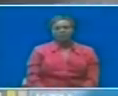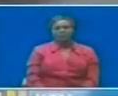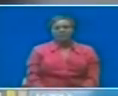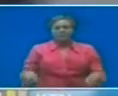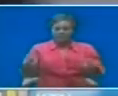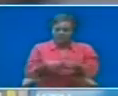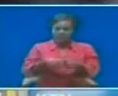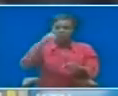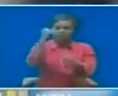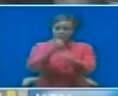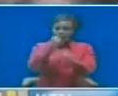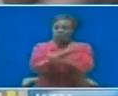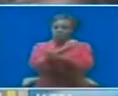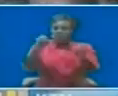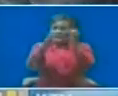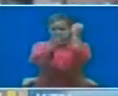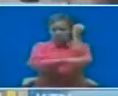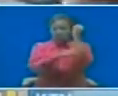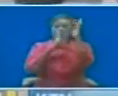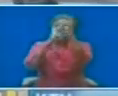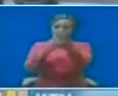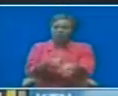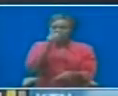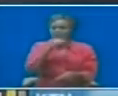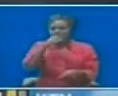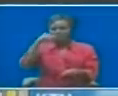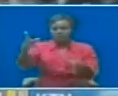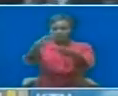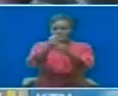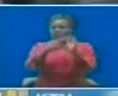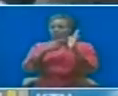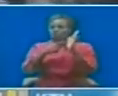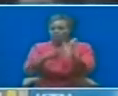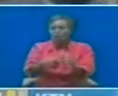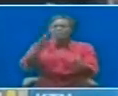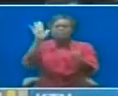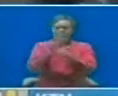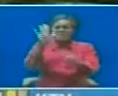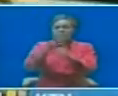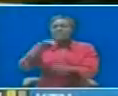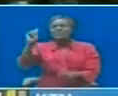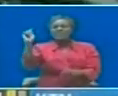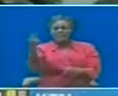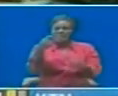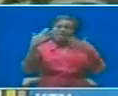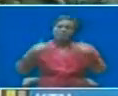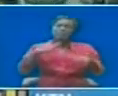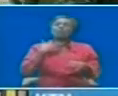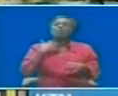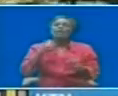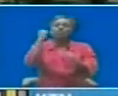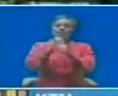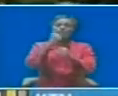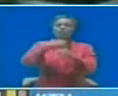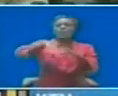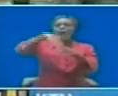high rates of unemployment in the country, reports from private employment agencies indicate that hundreds of Kenyans opt to seek jobs outside the country,